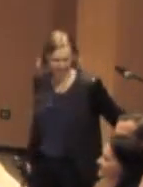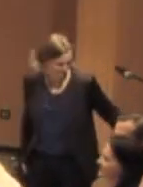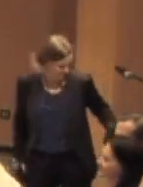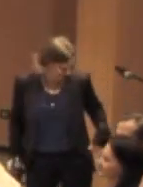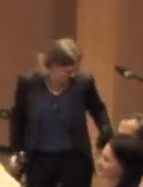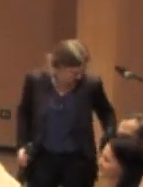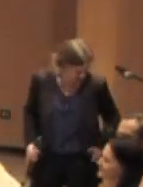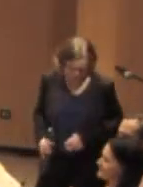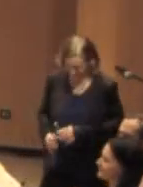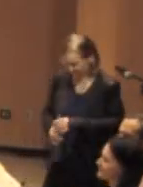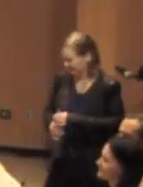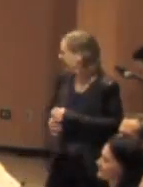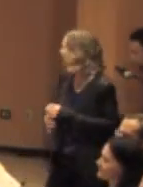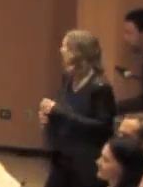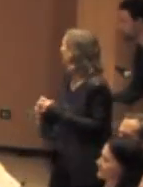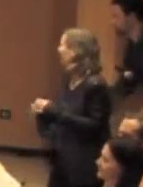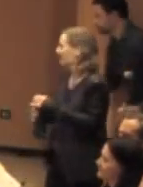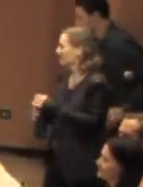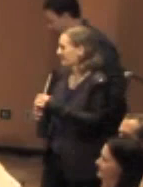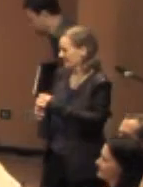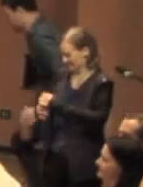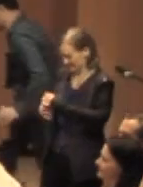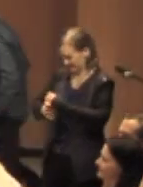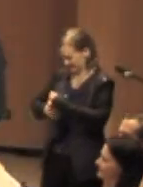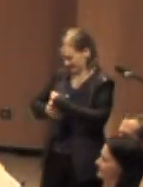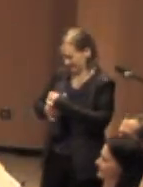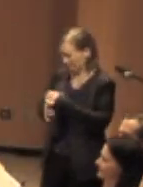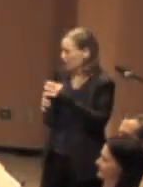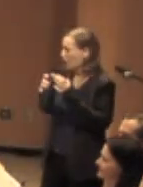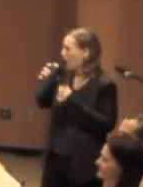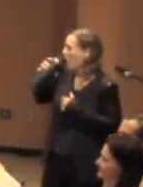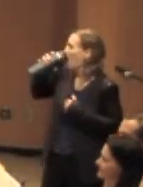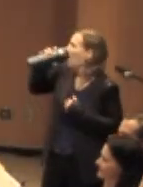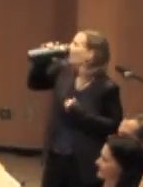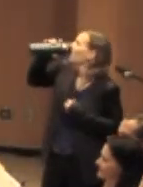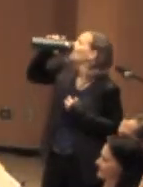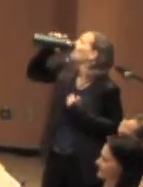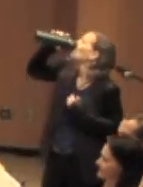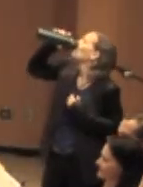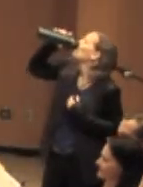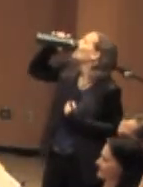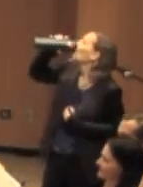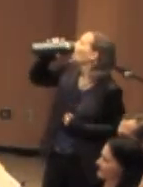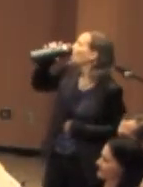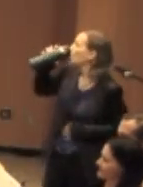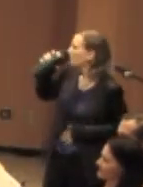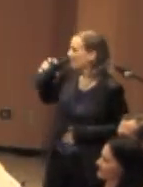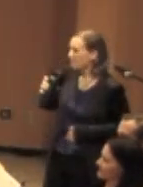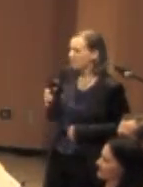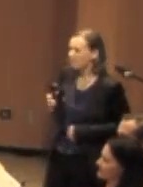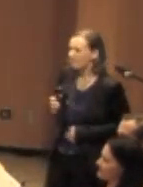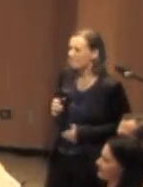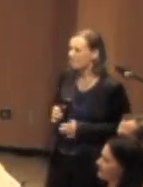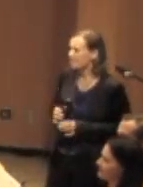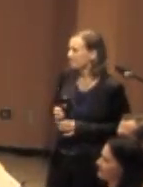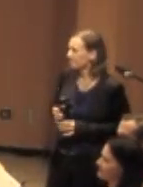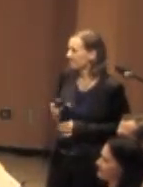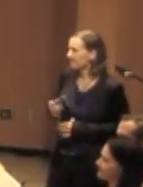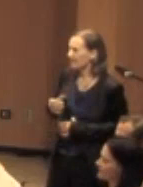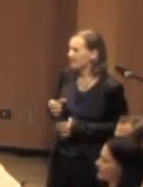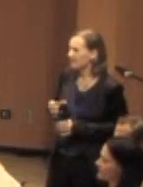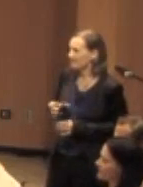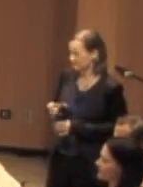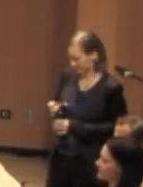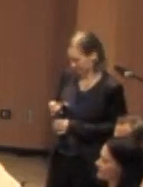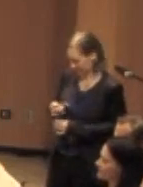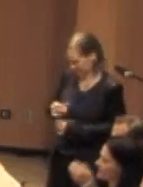old scripts um know both Raymond and also Diane mentioned that uh so that could be fun um but I